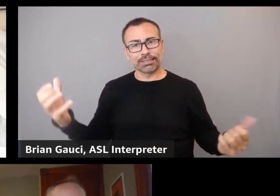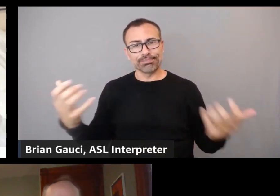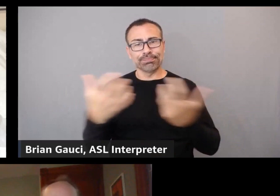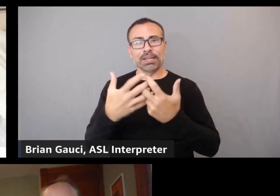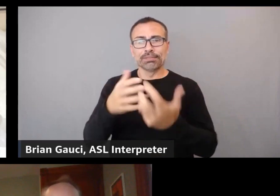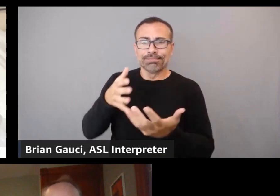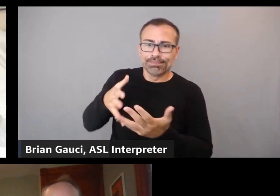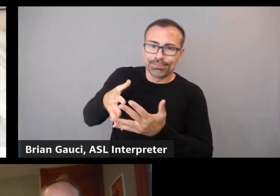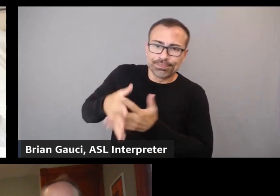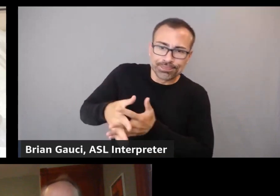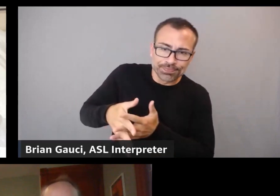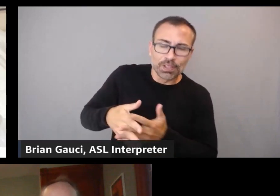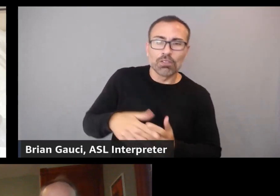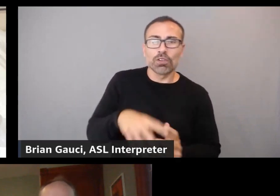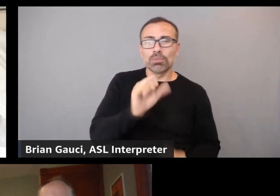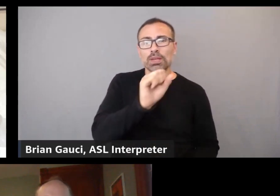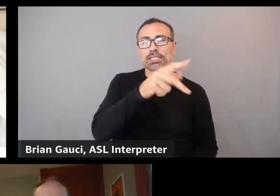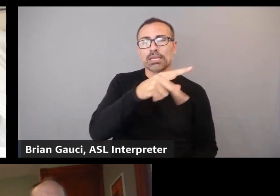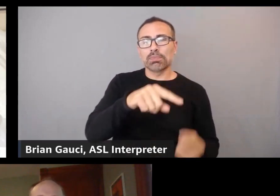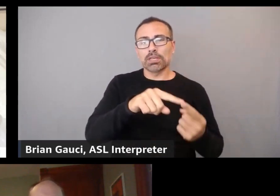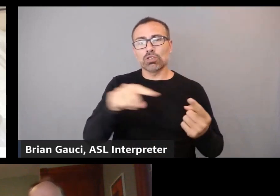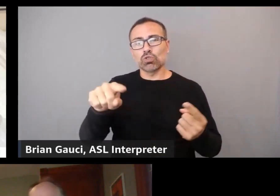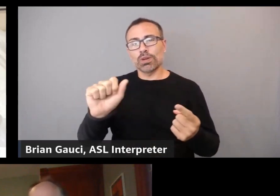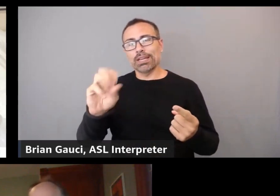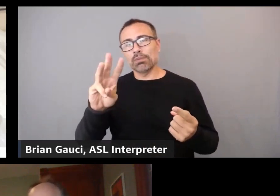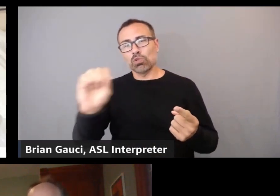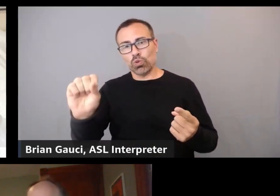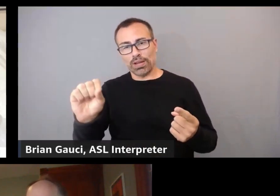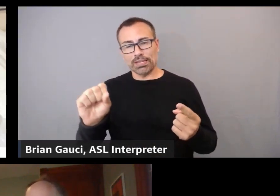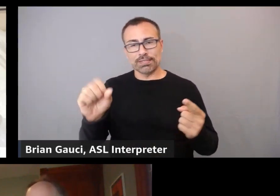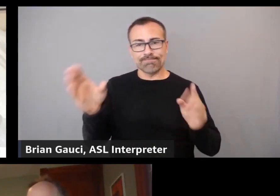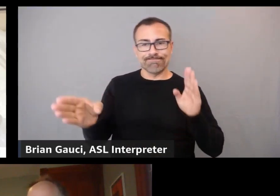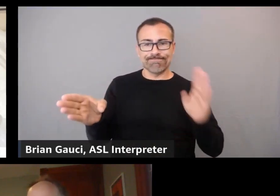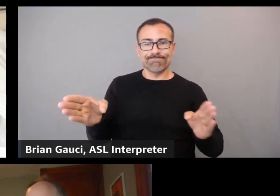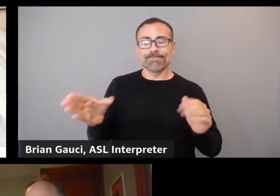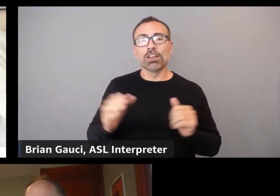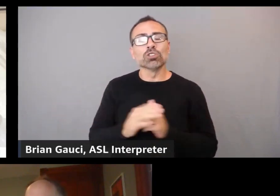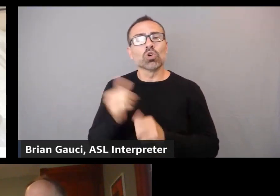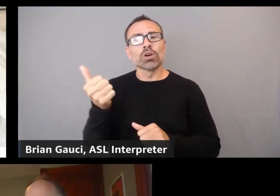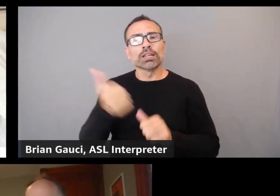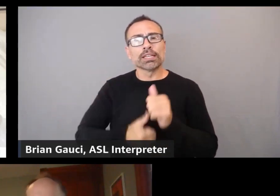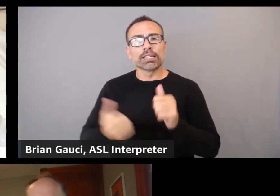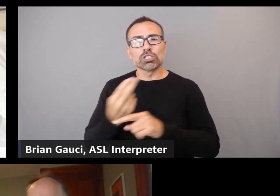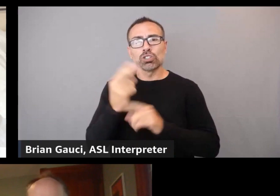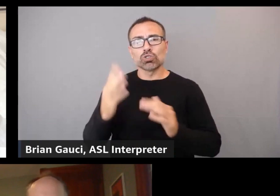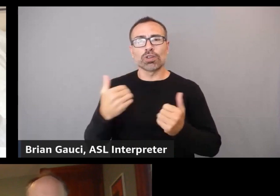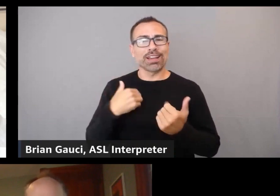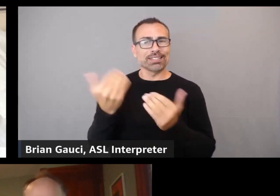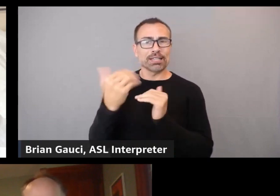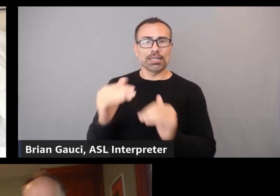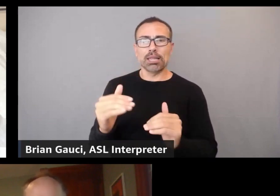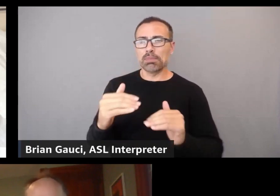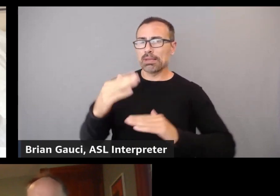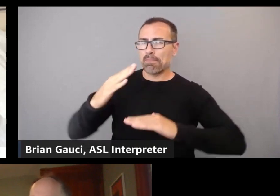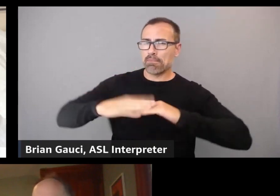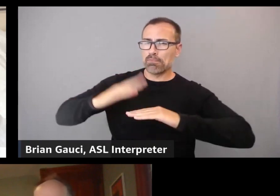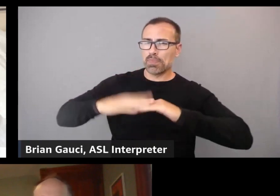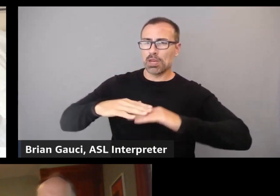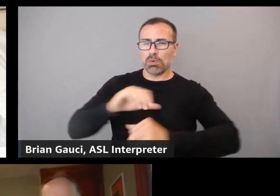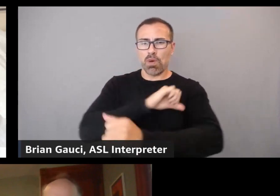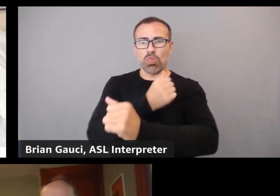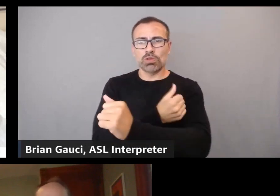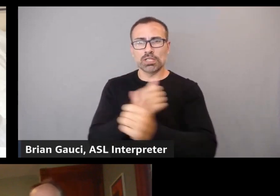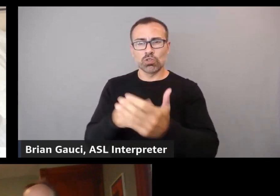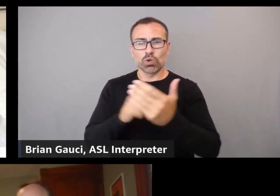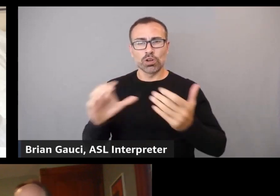from SAP to AWS, so that every user has the limited minimum authorizations required to do their job from end